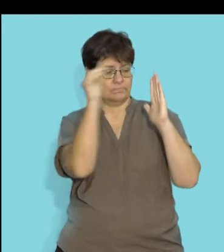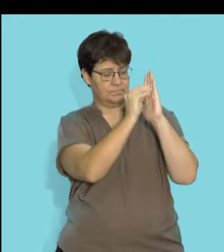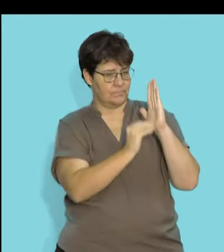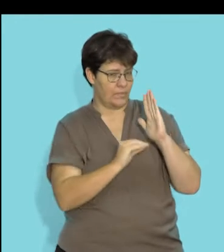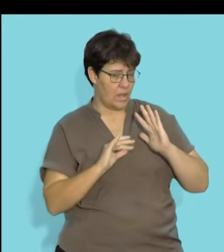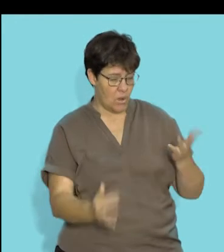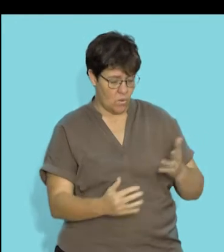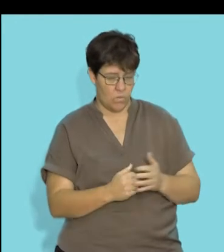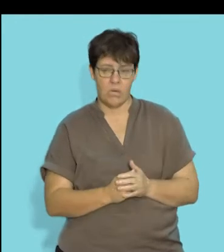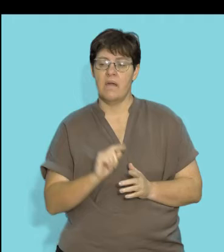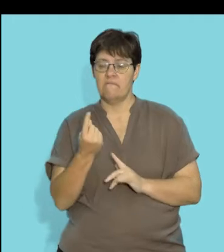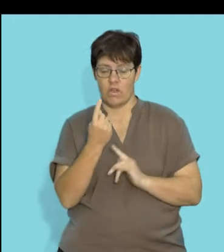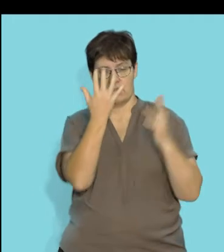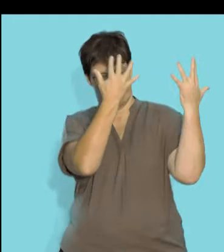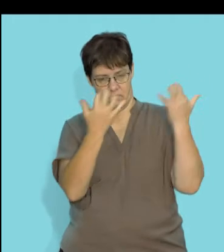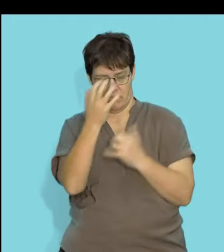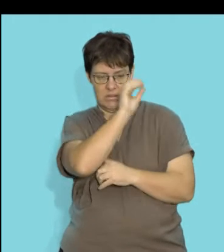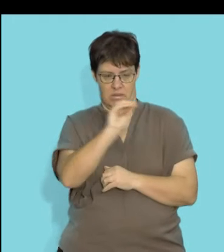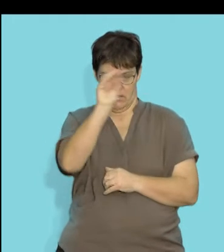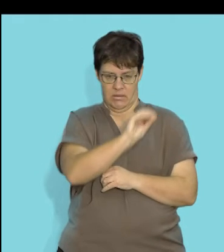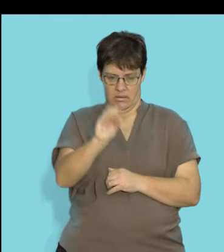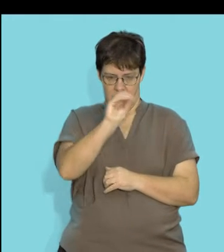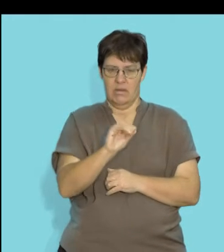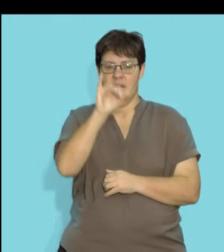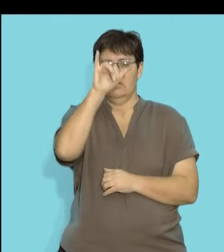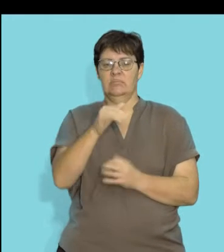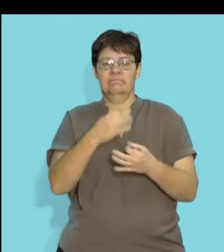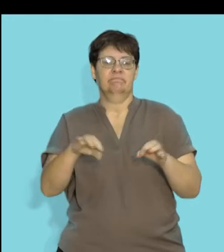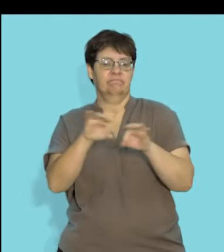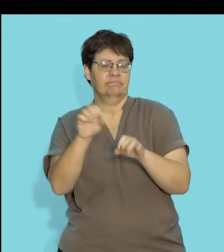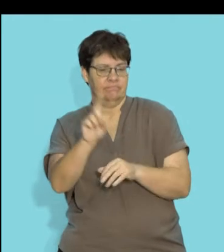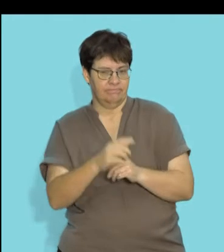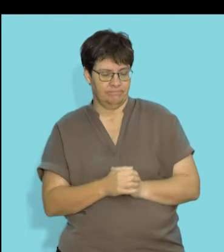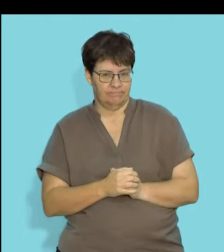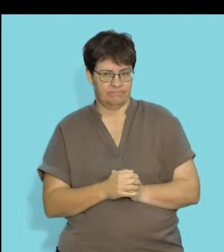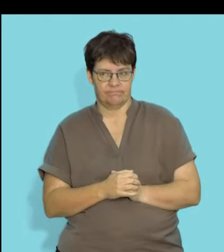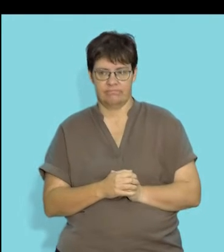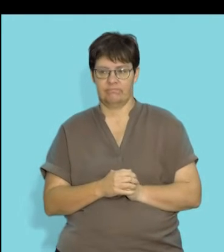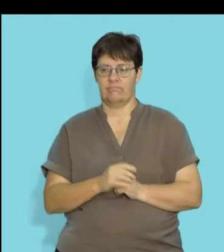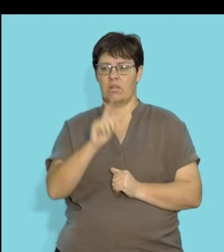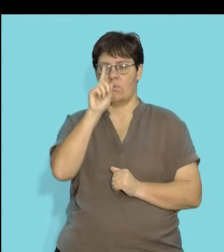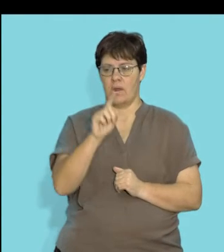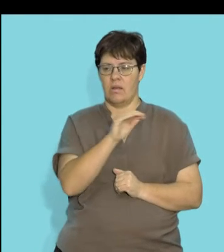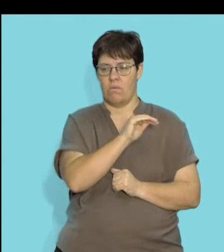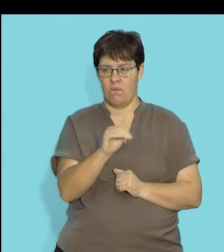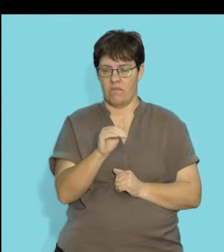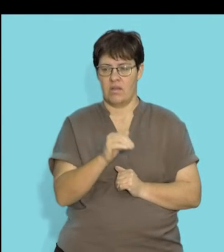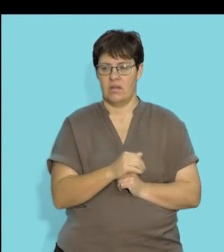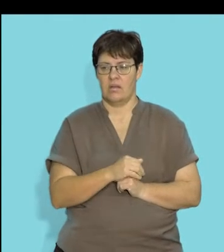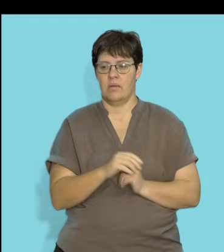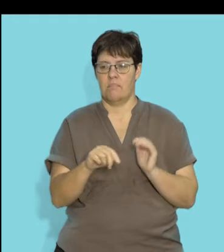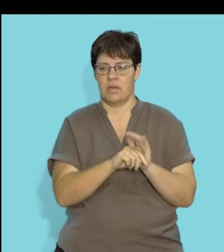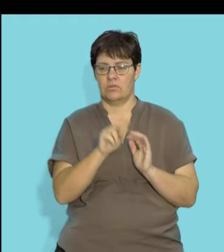plot this, I must first calculate what the y value will be. So this will be 1